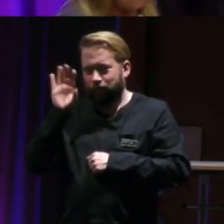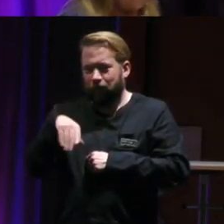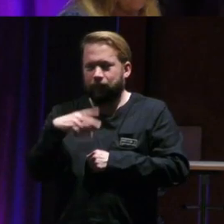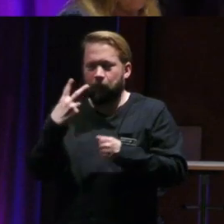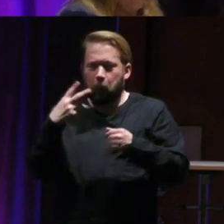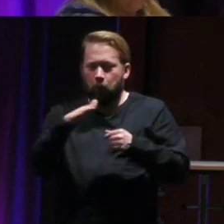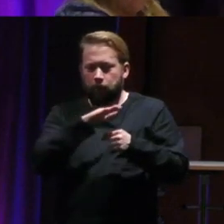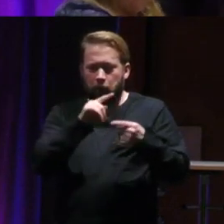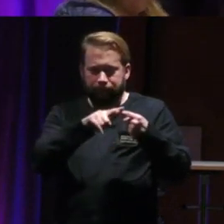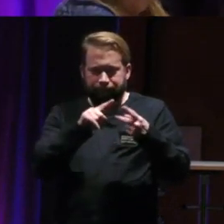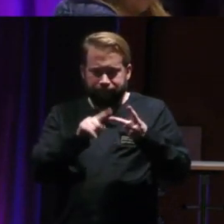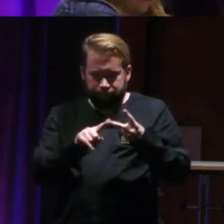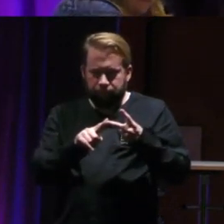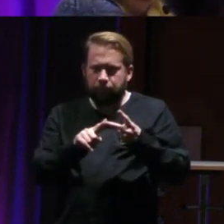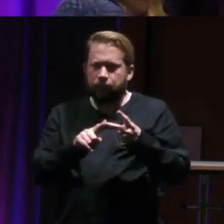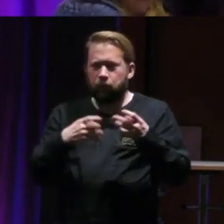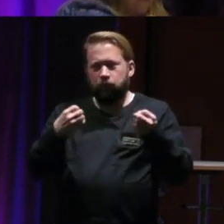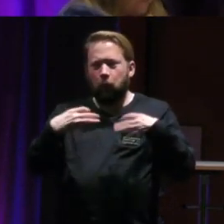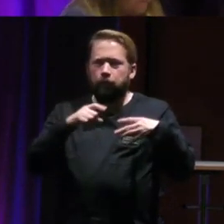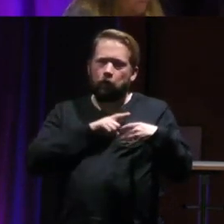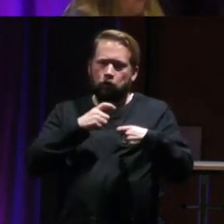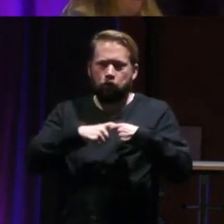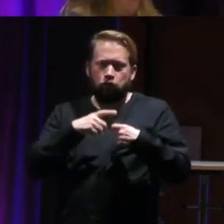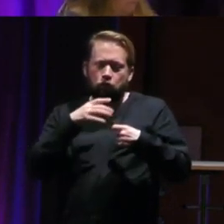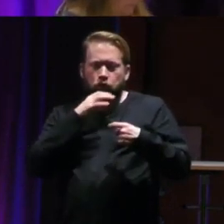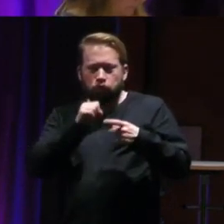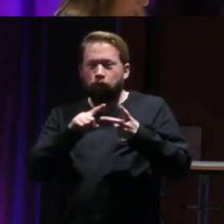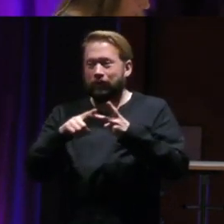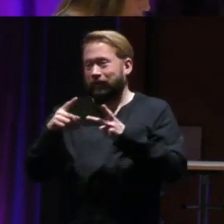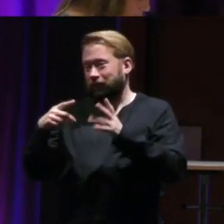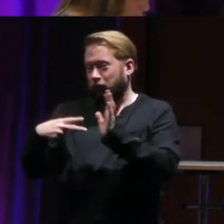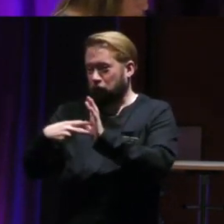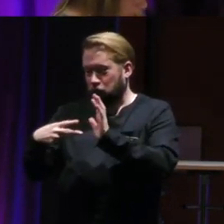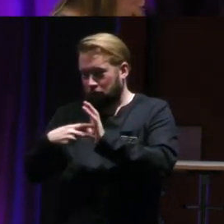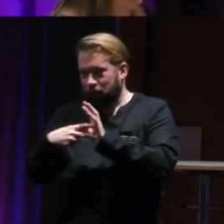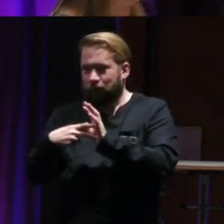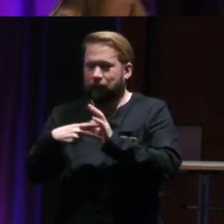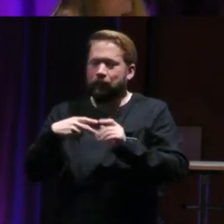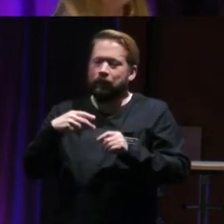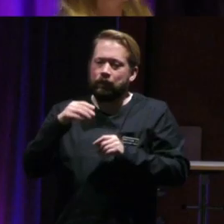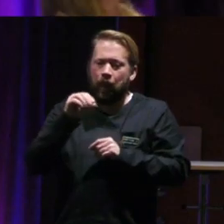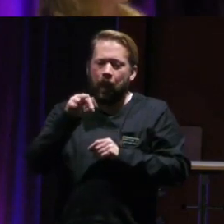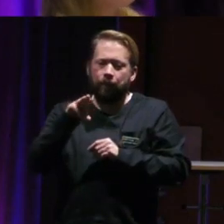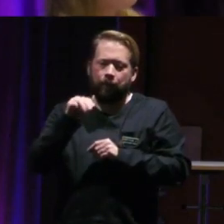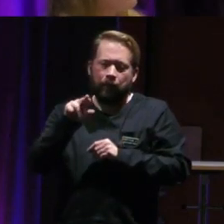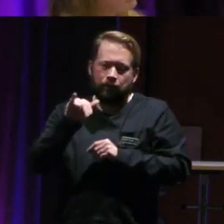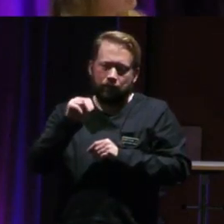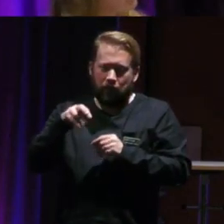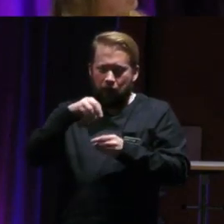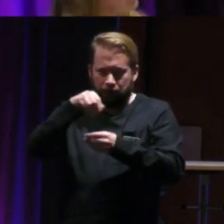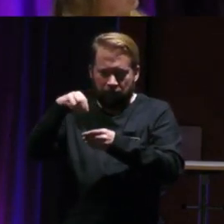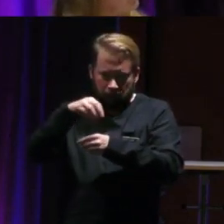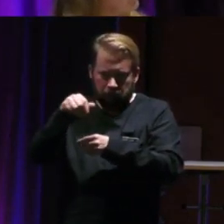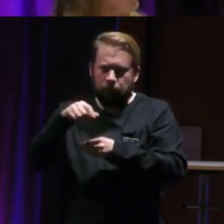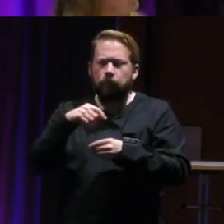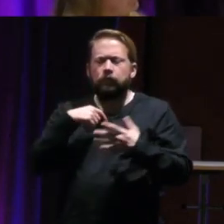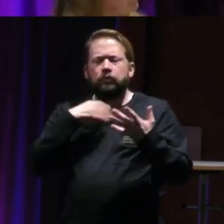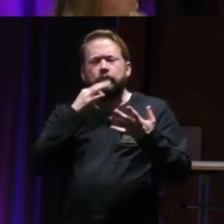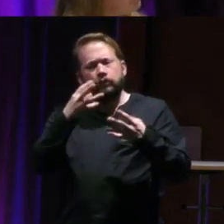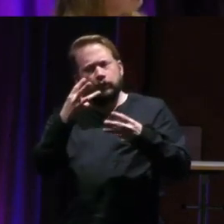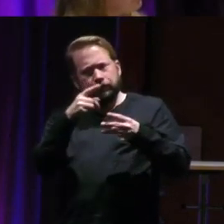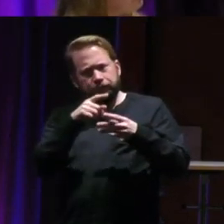Syrian and Armenian. And I wanted to ask a question. If there's any discourse that is being discussed among Russian activists about